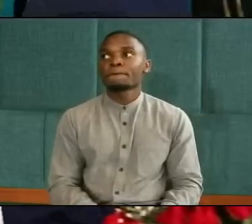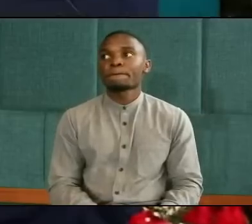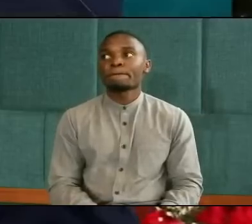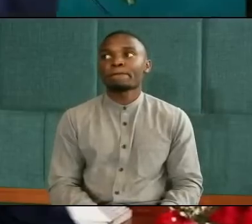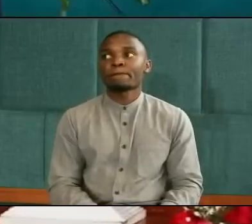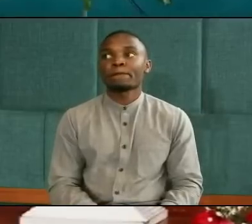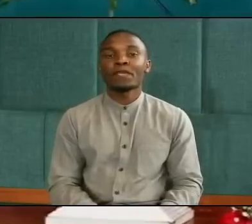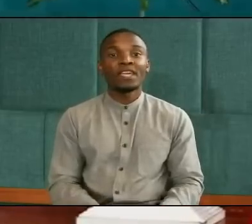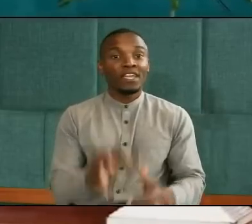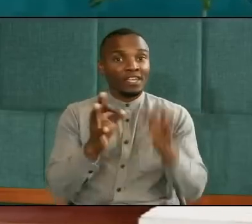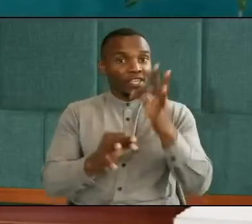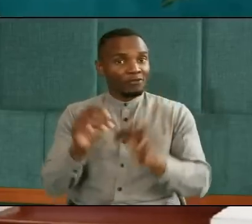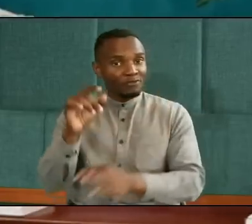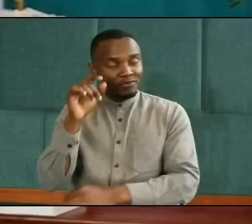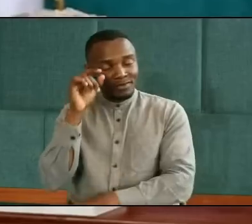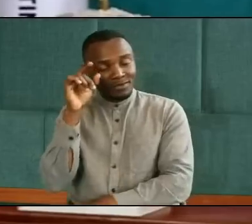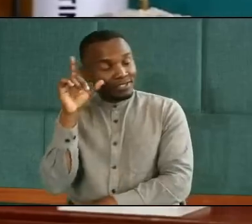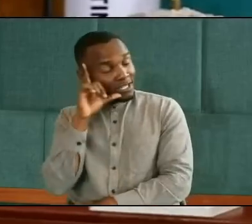Now, if you're sleeping, wake up.